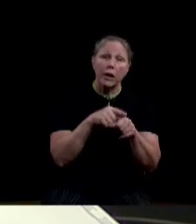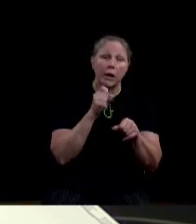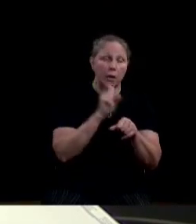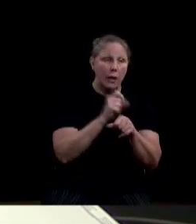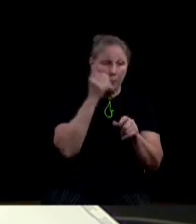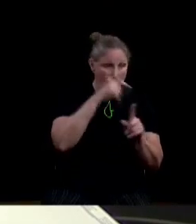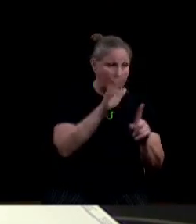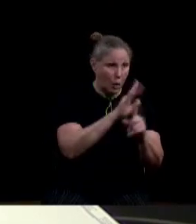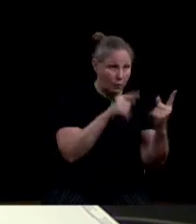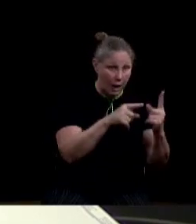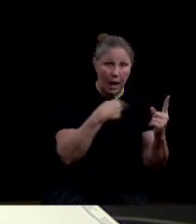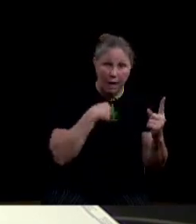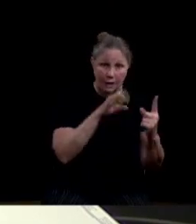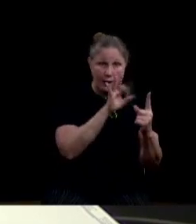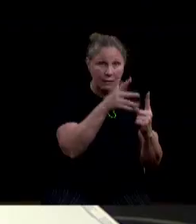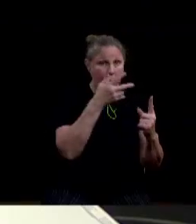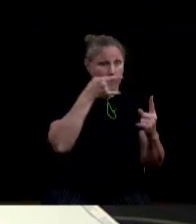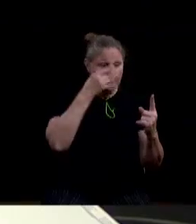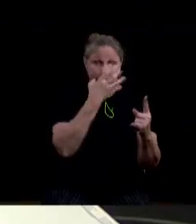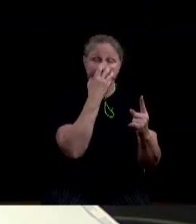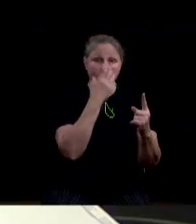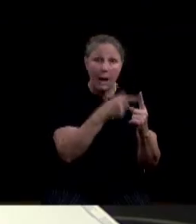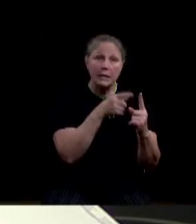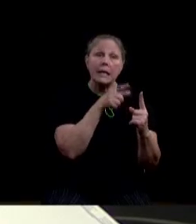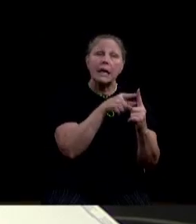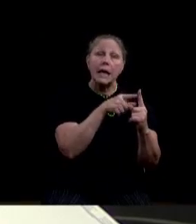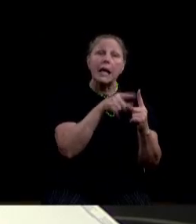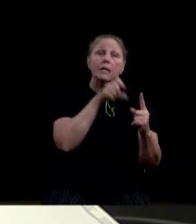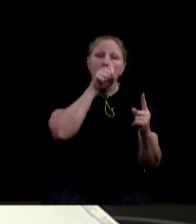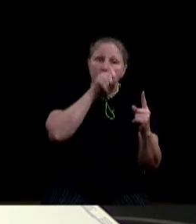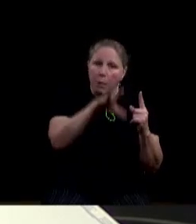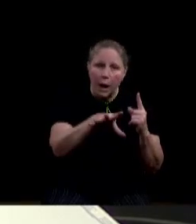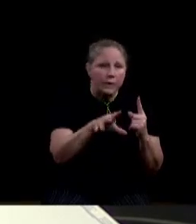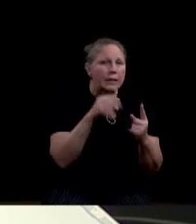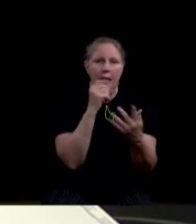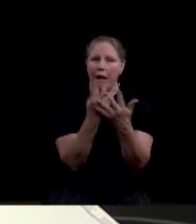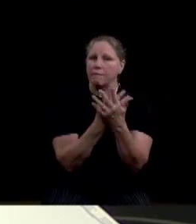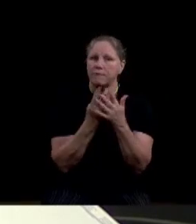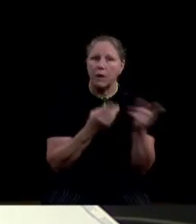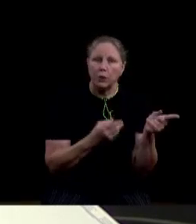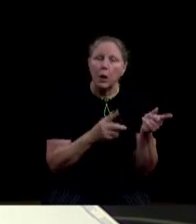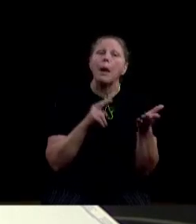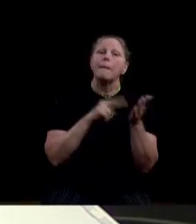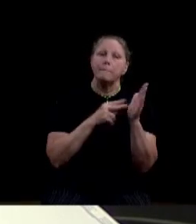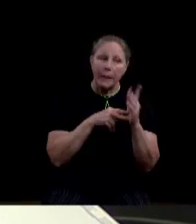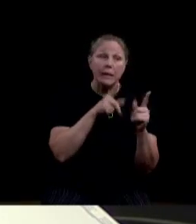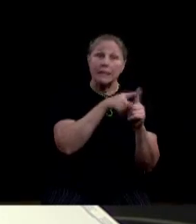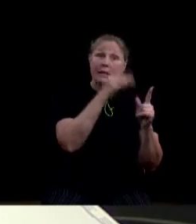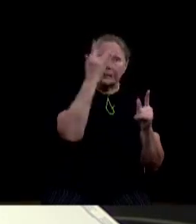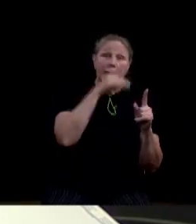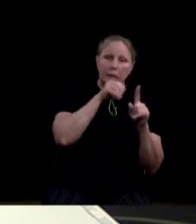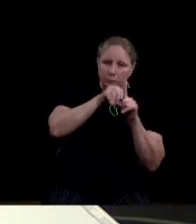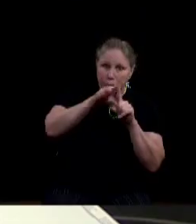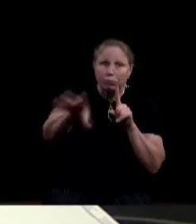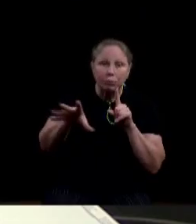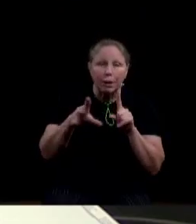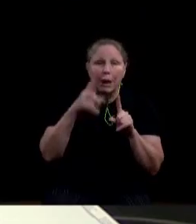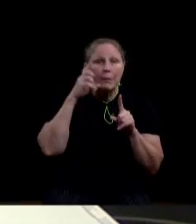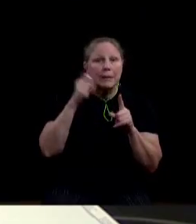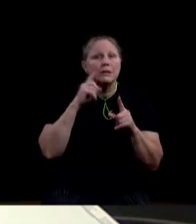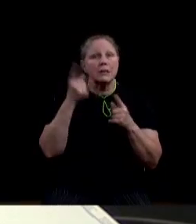his COVID breath is unfiltered, being exhaled into Stewart's because it was designed for already contaminated